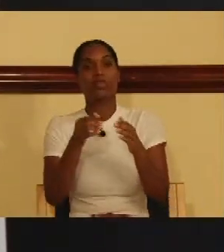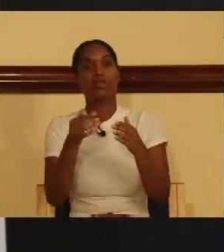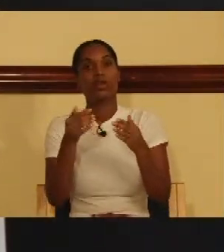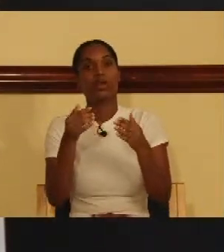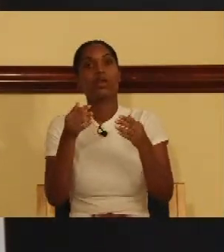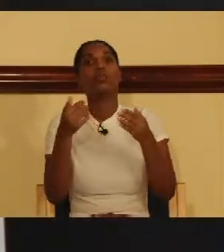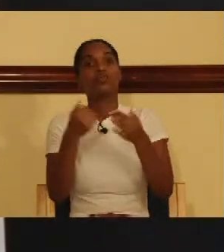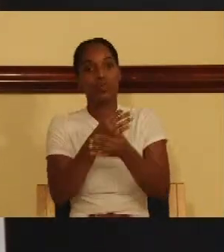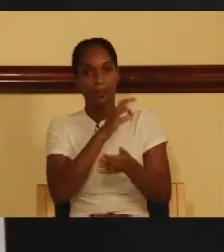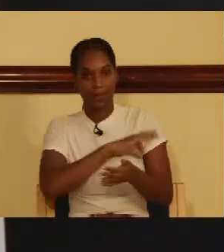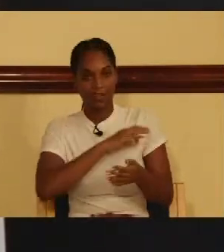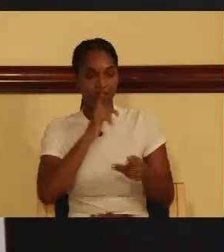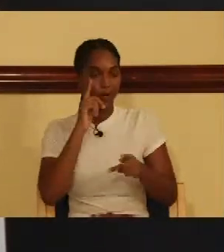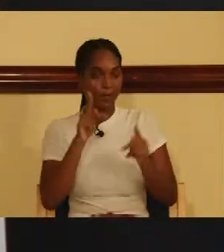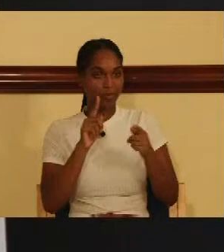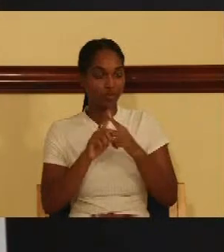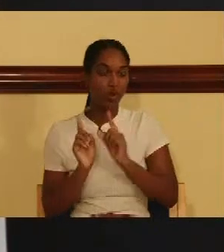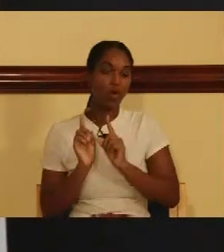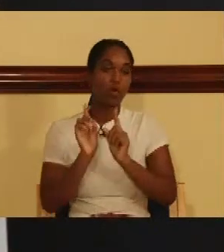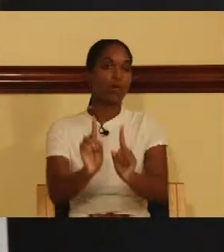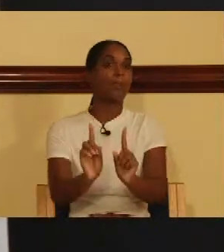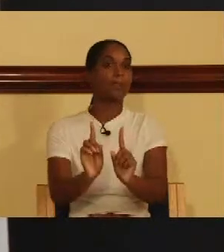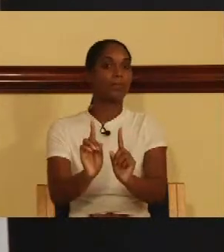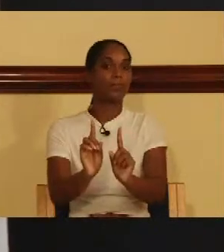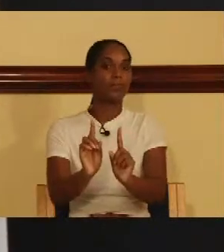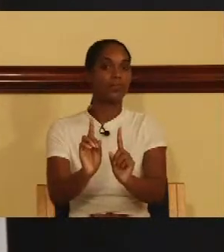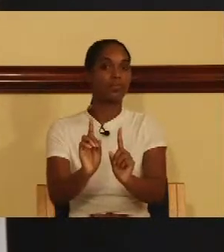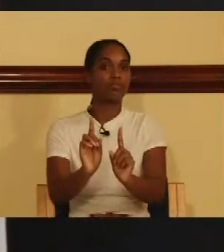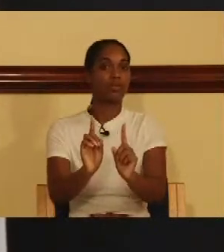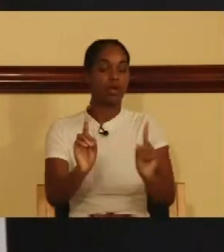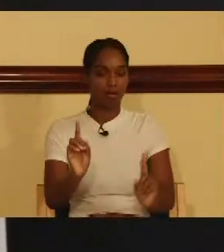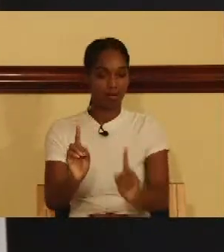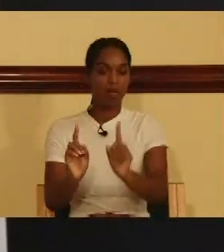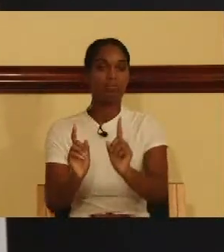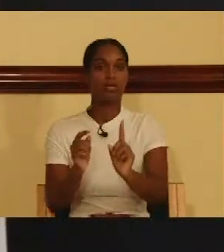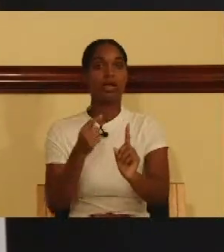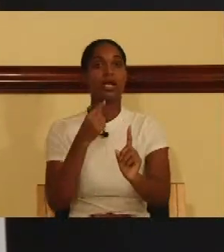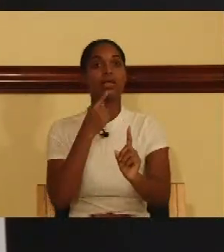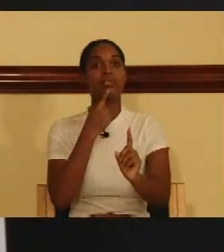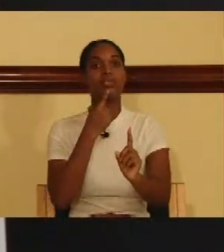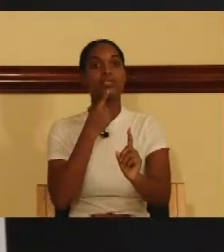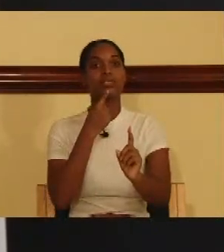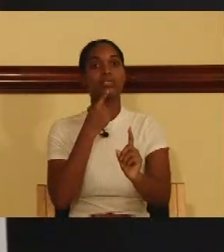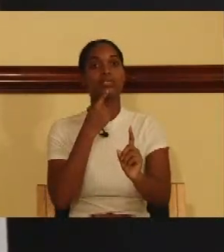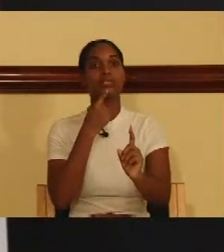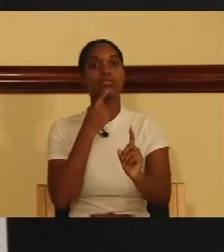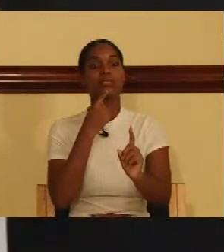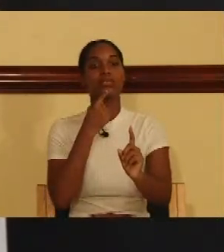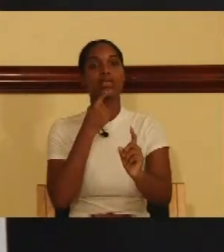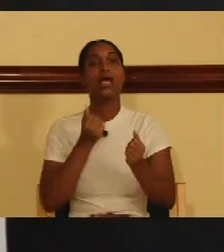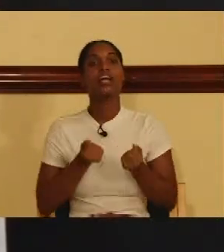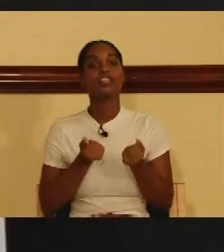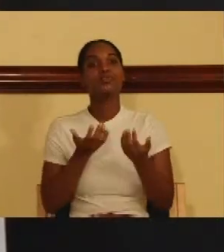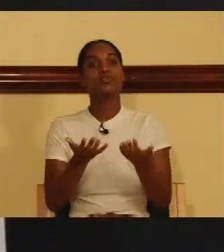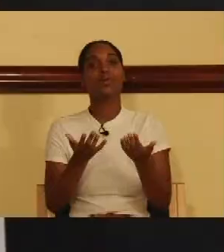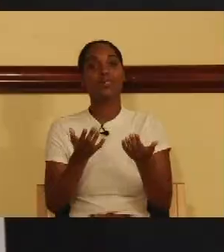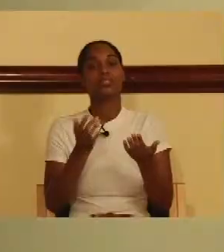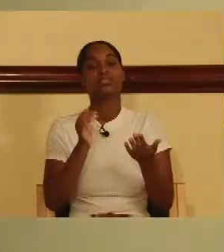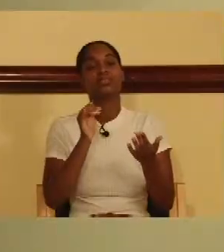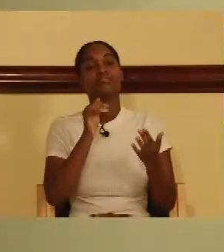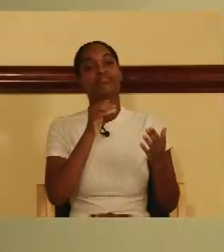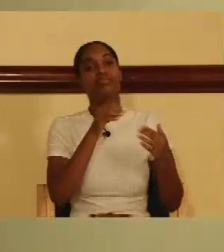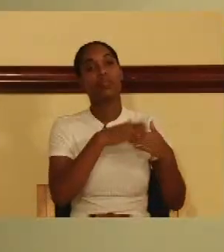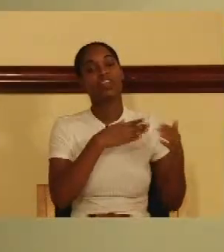for persons to come to, complain. Their situation or matter can be